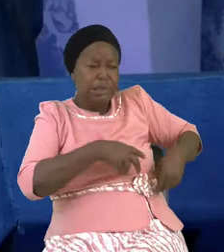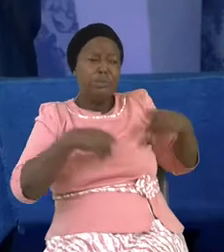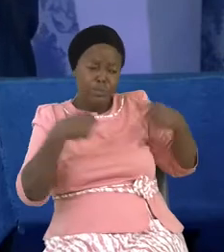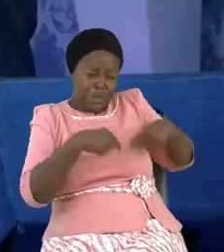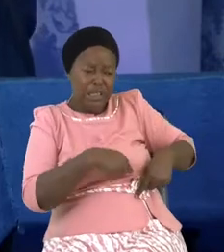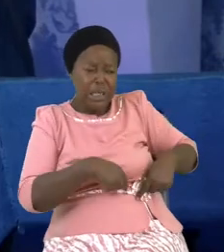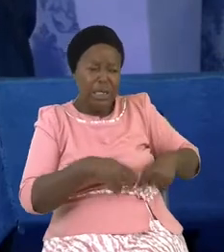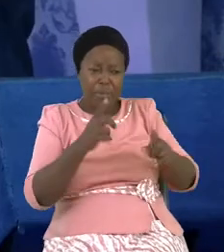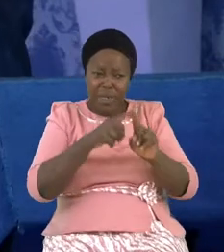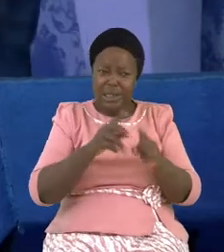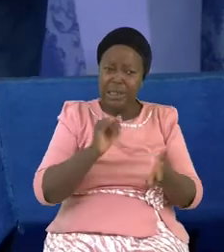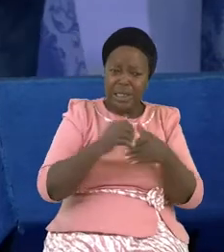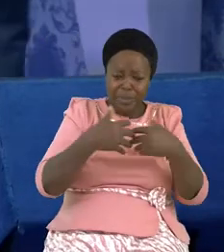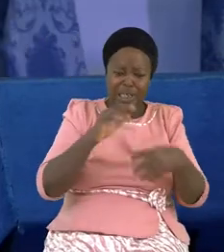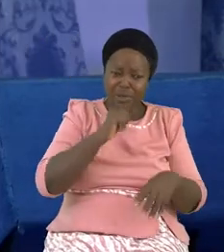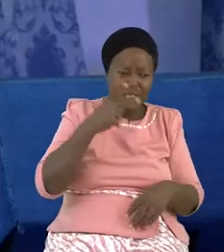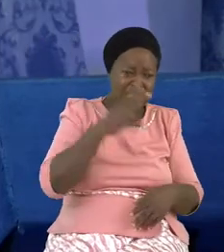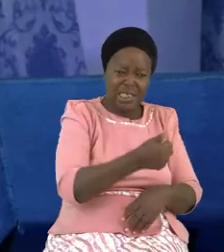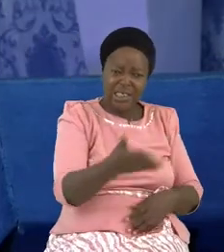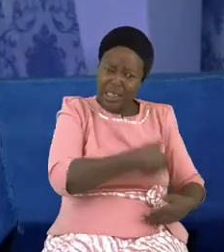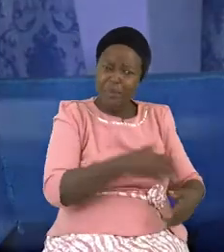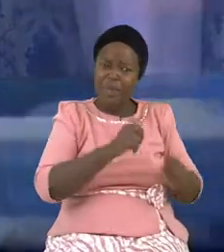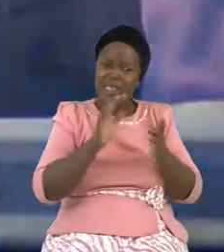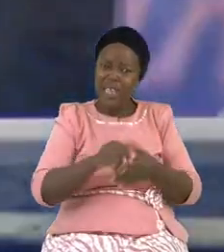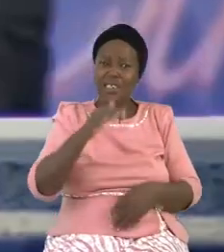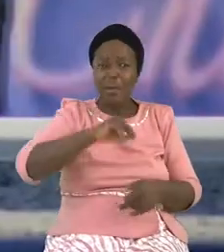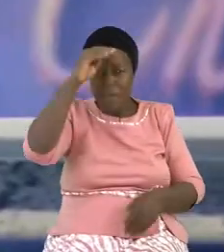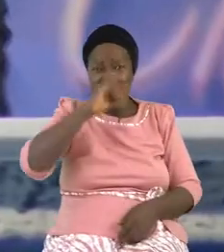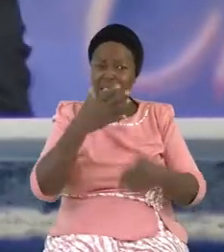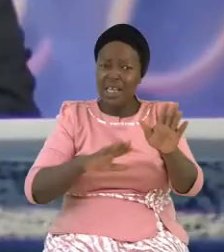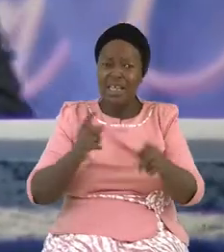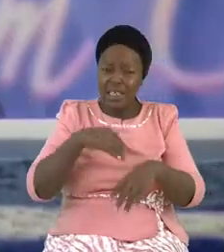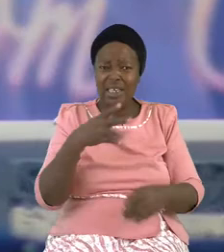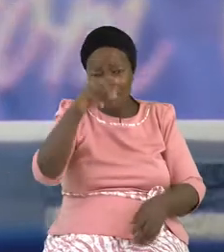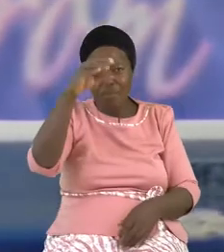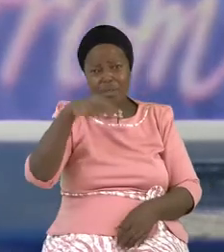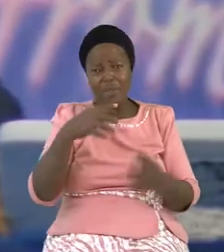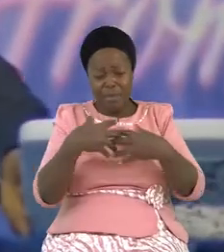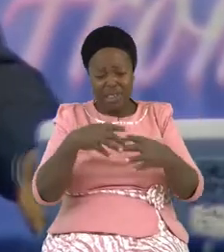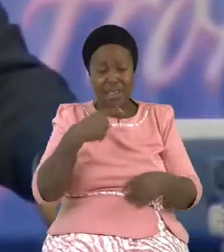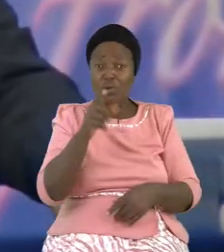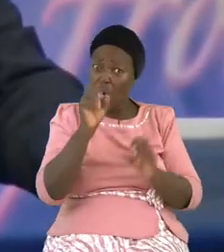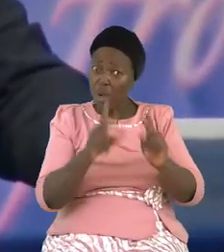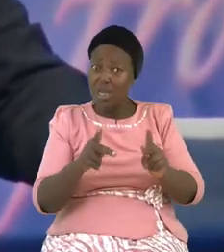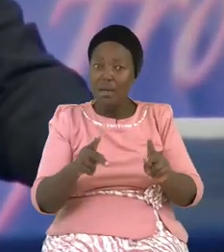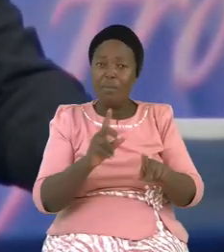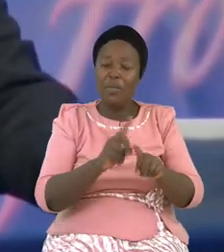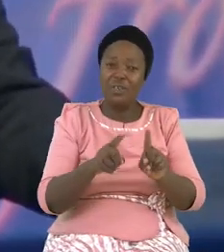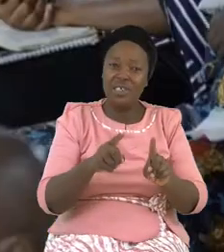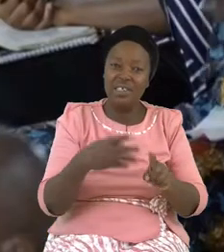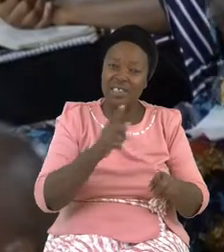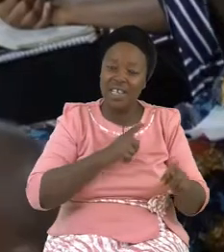man is dying. And yet the machine says, you're all right. Now, the Lord can see what the machine cannot